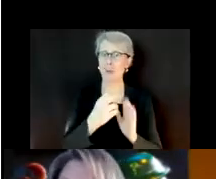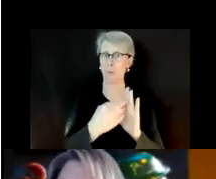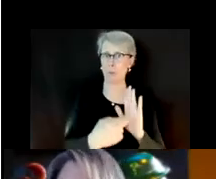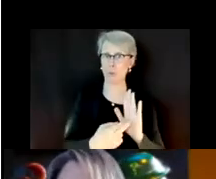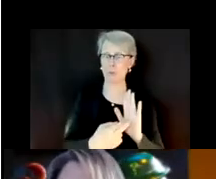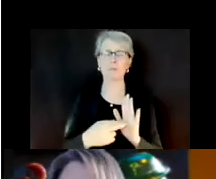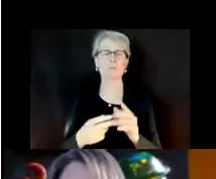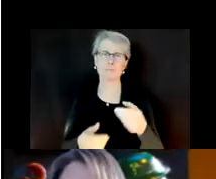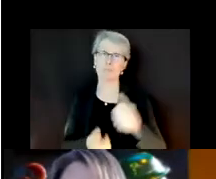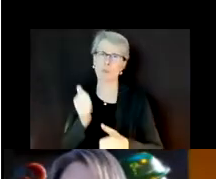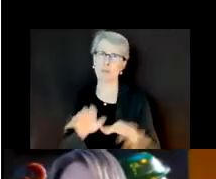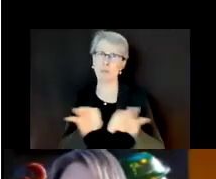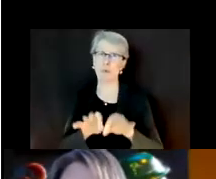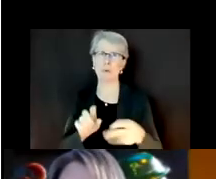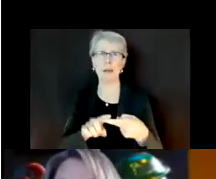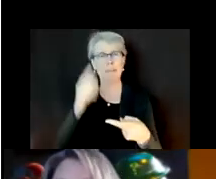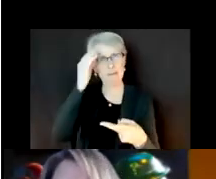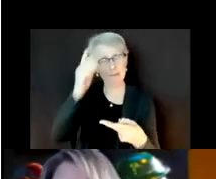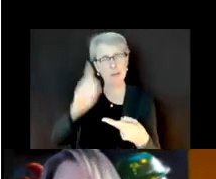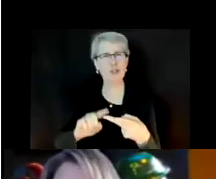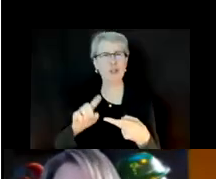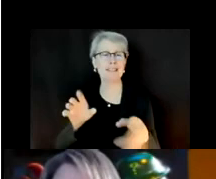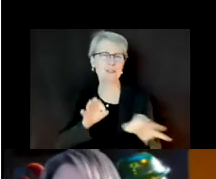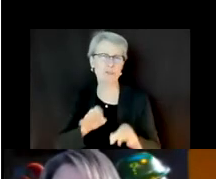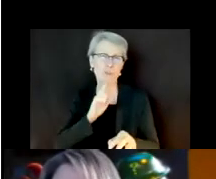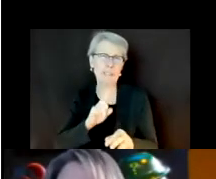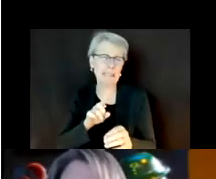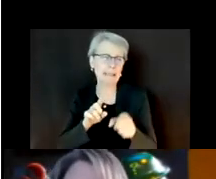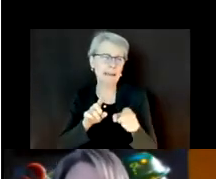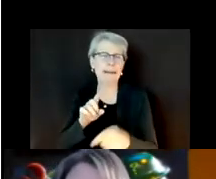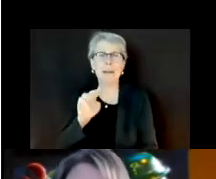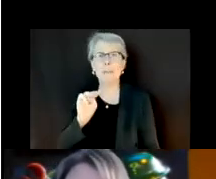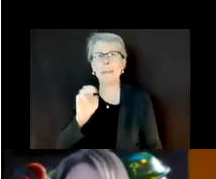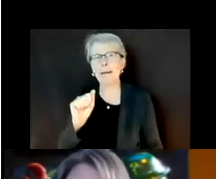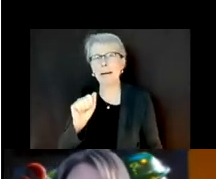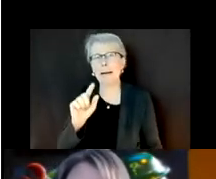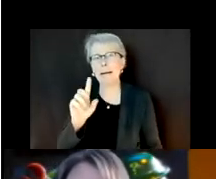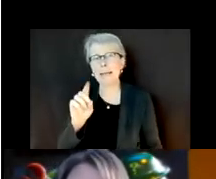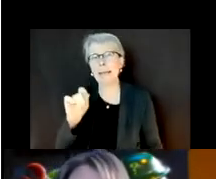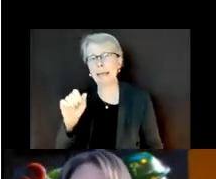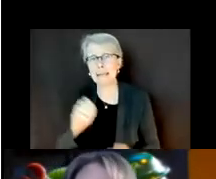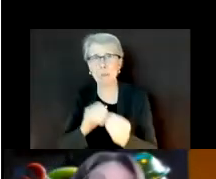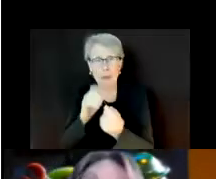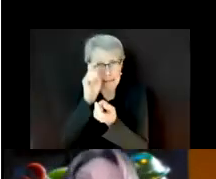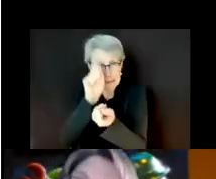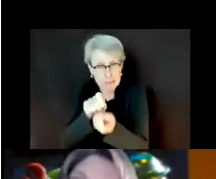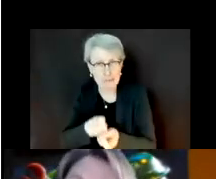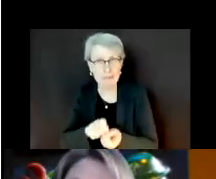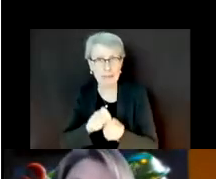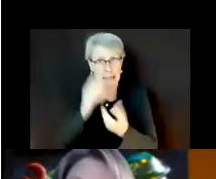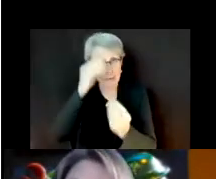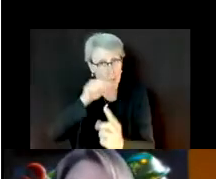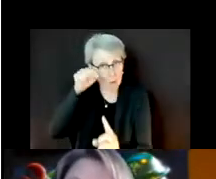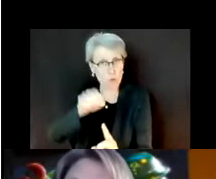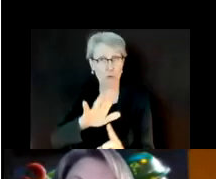of the most important tags. But it's basically data about data. And I'm just going to say this idea of human friendly. One of the